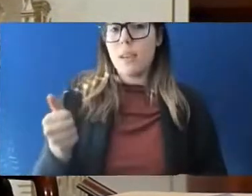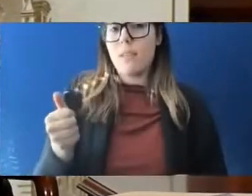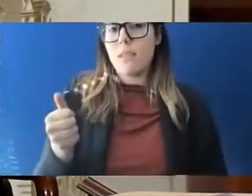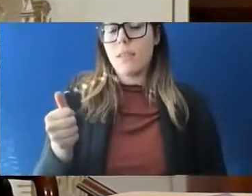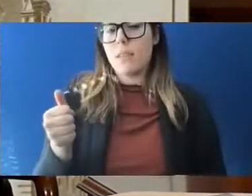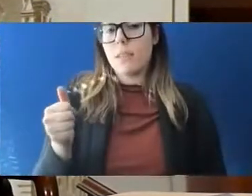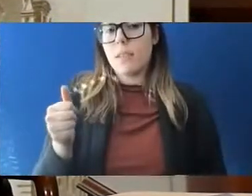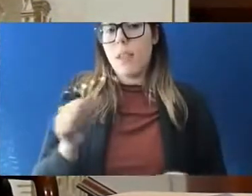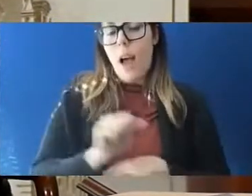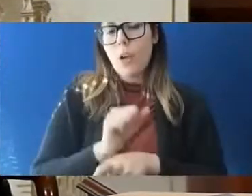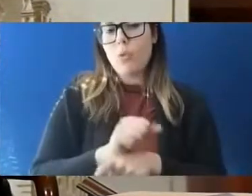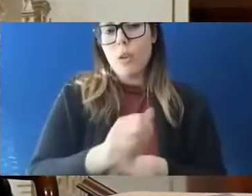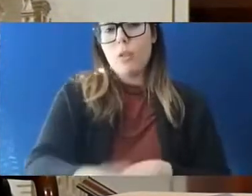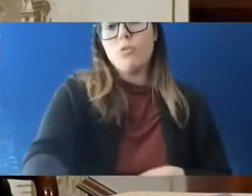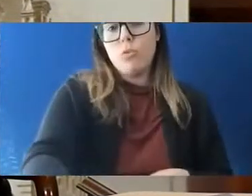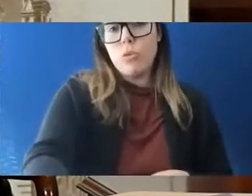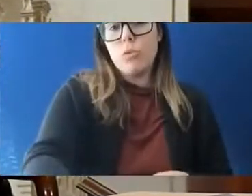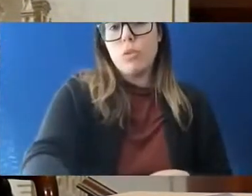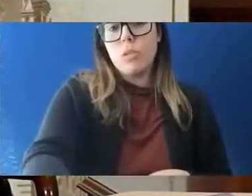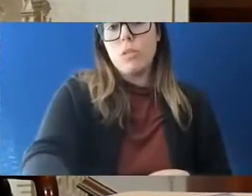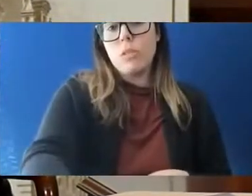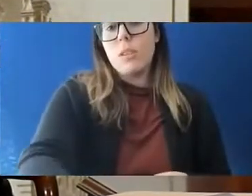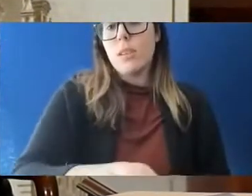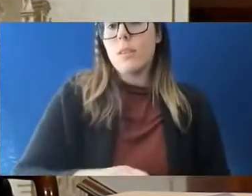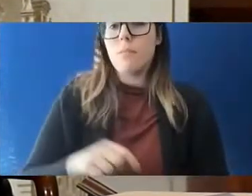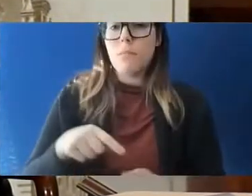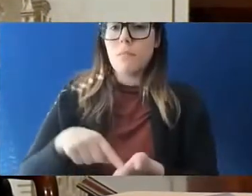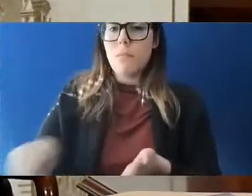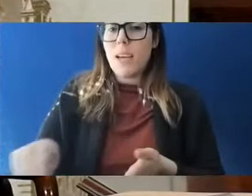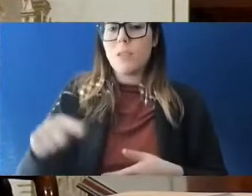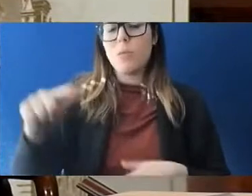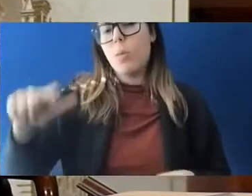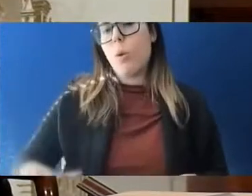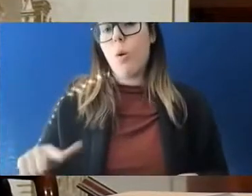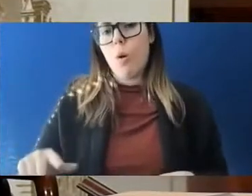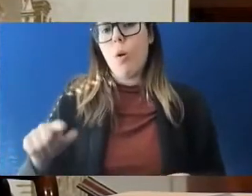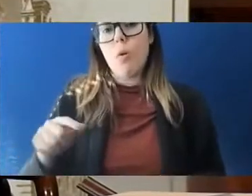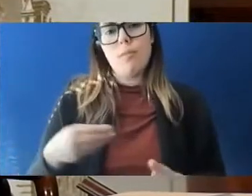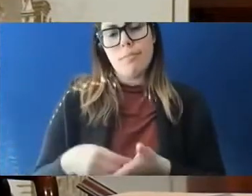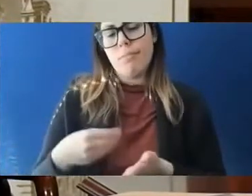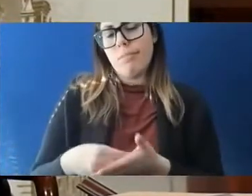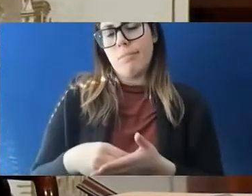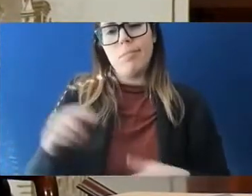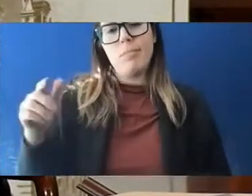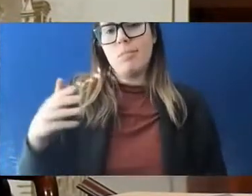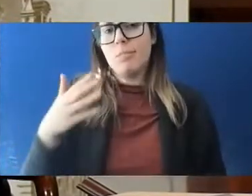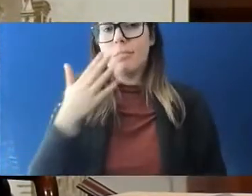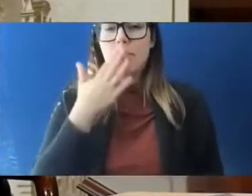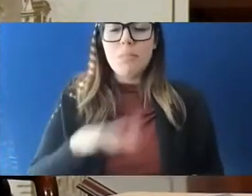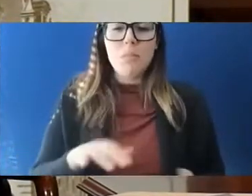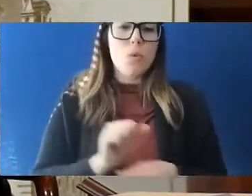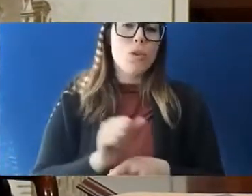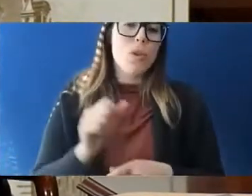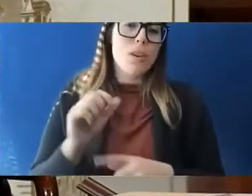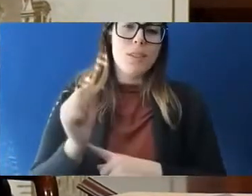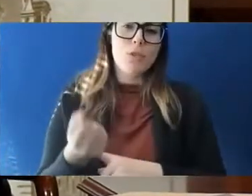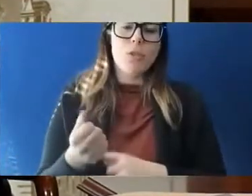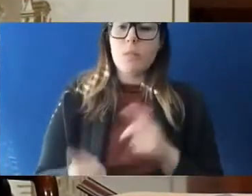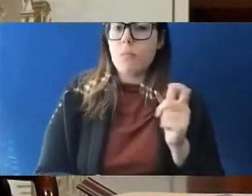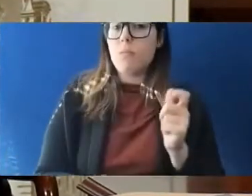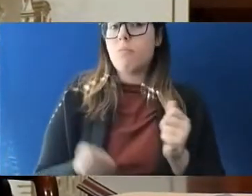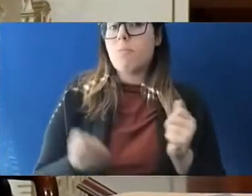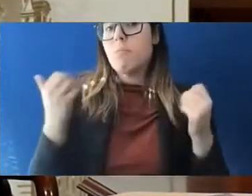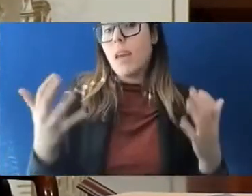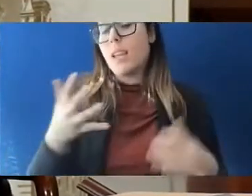pays very low wages and has very poor working conditions. And many,